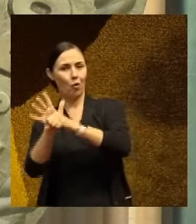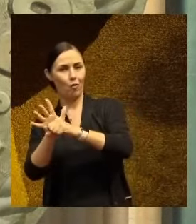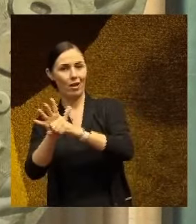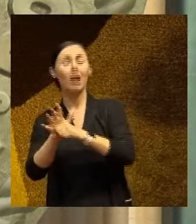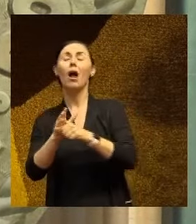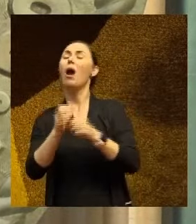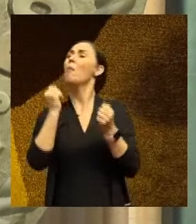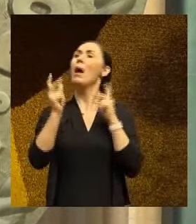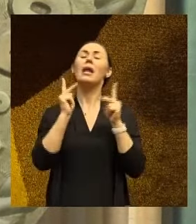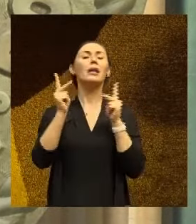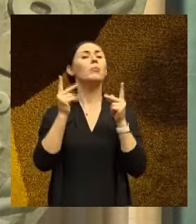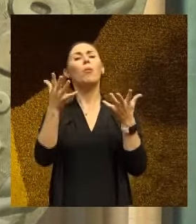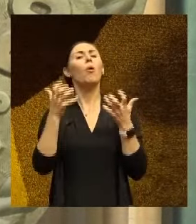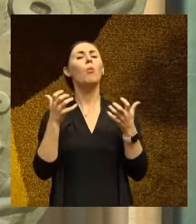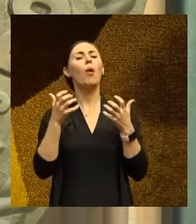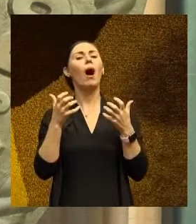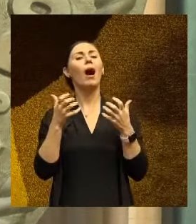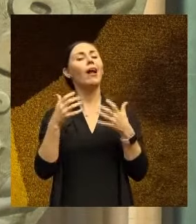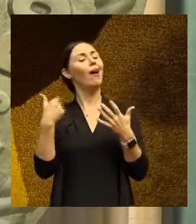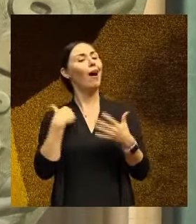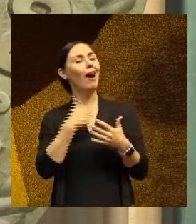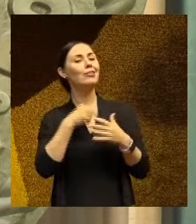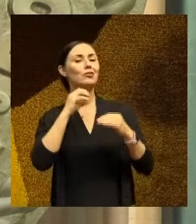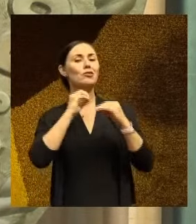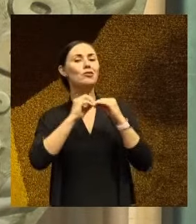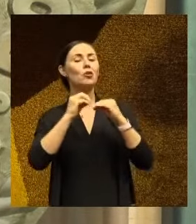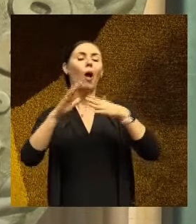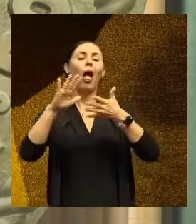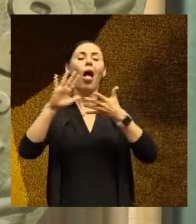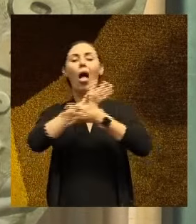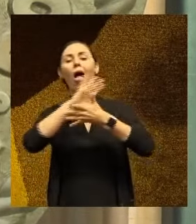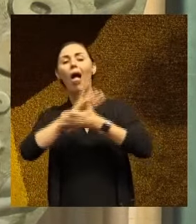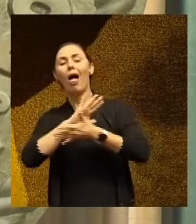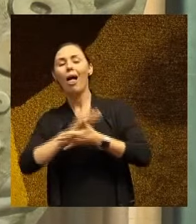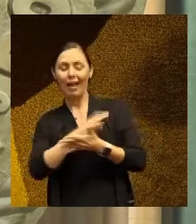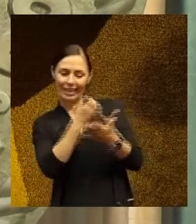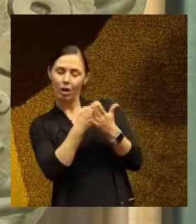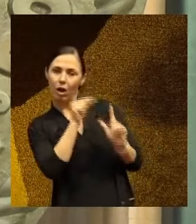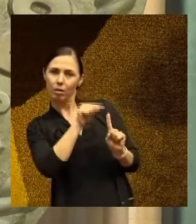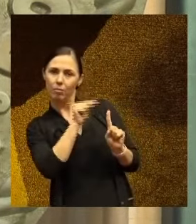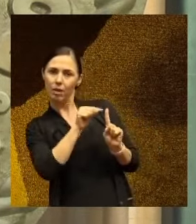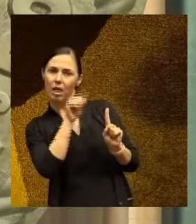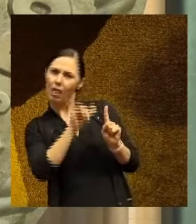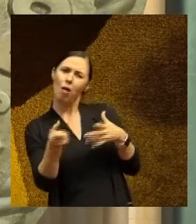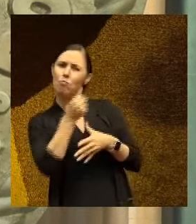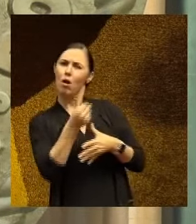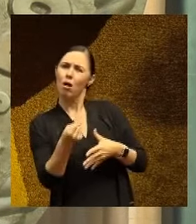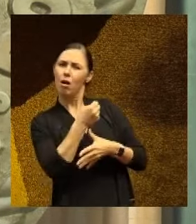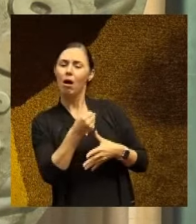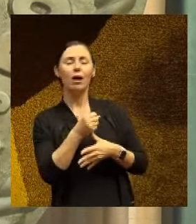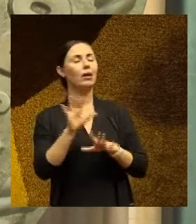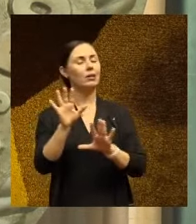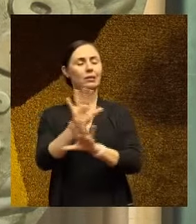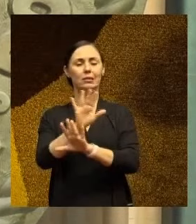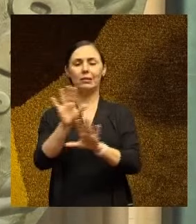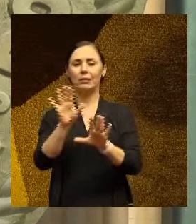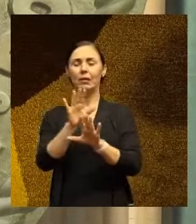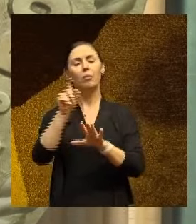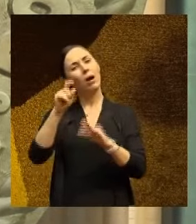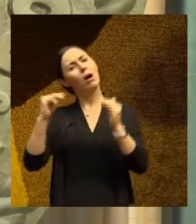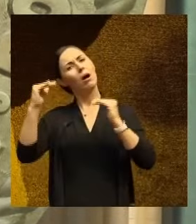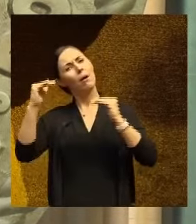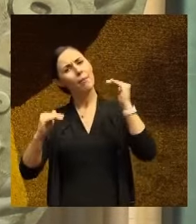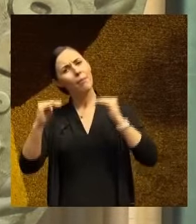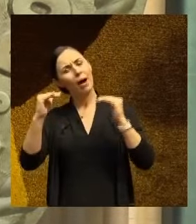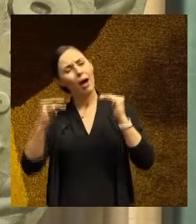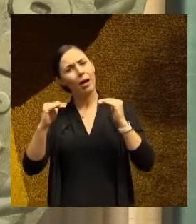the symptom of the problem, the devastated economy. But we needed to balance that with putting people's